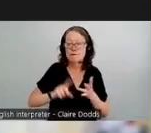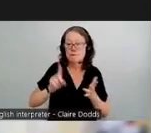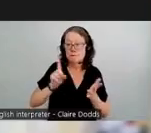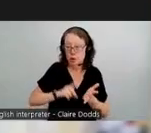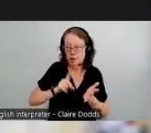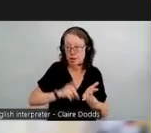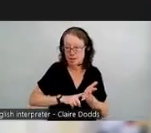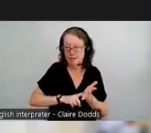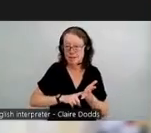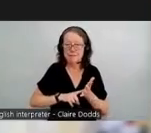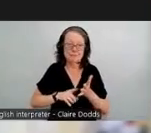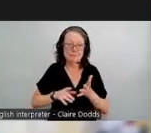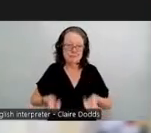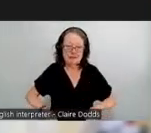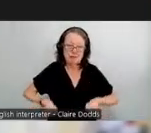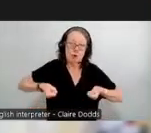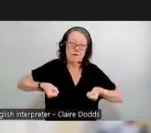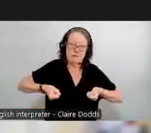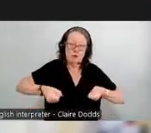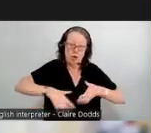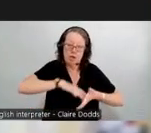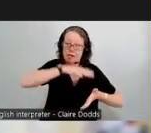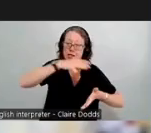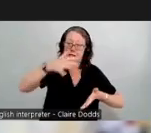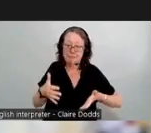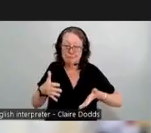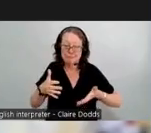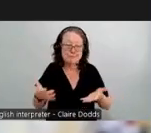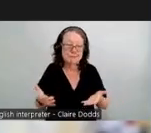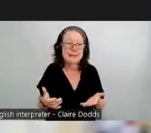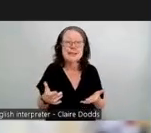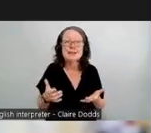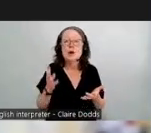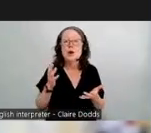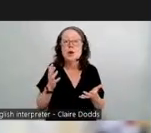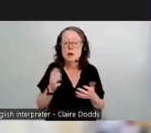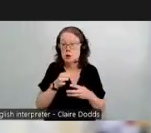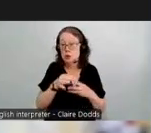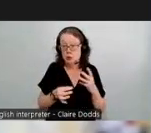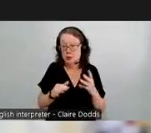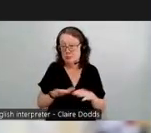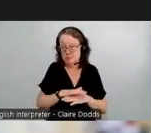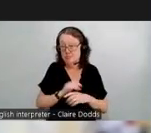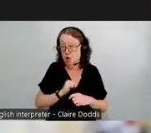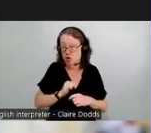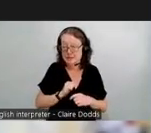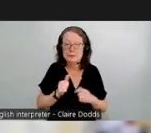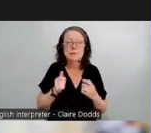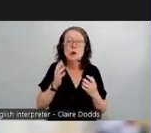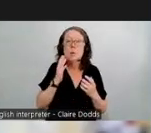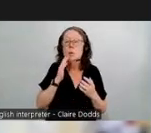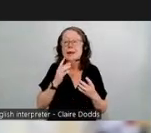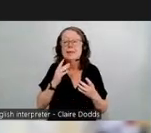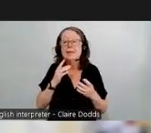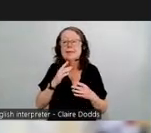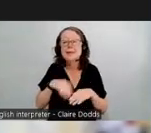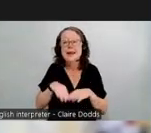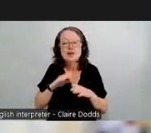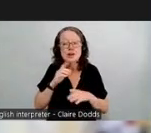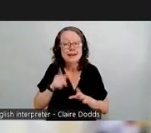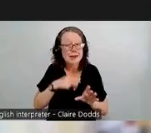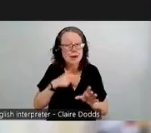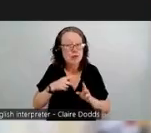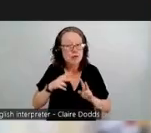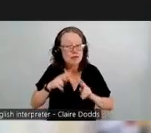So when National Year of Reading was announced and we talked to partners there, our community advisors looked